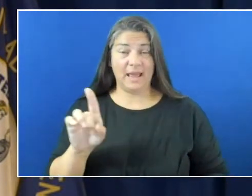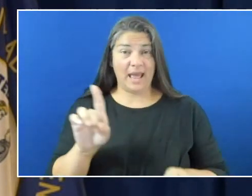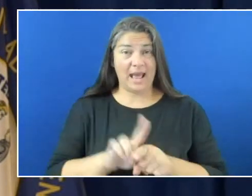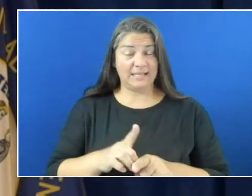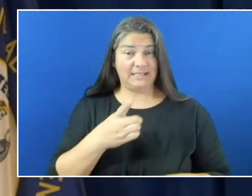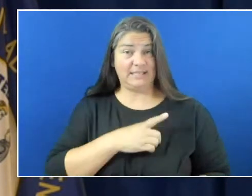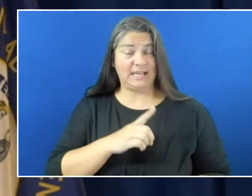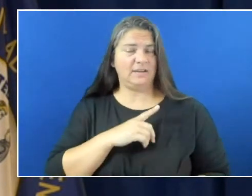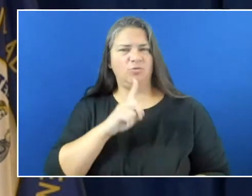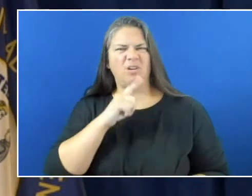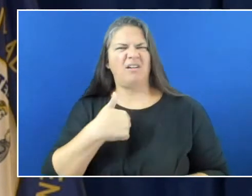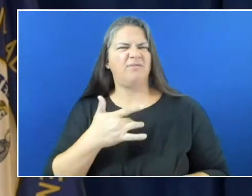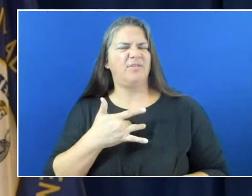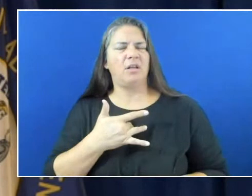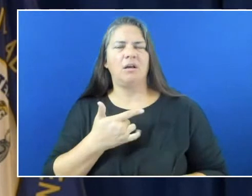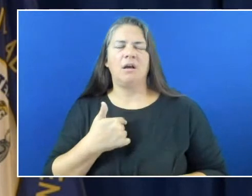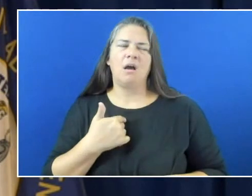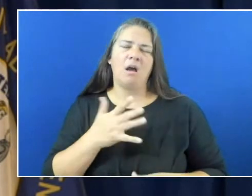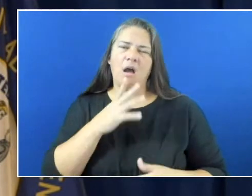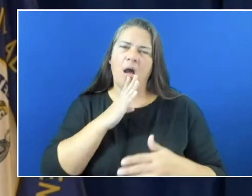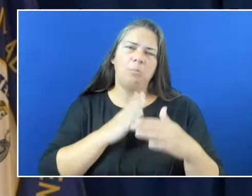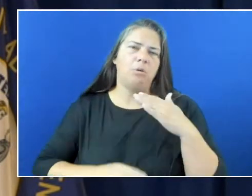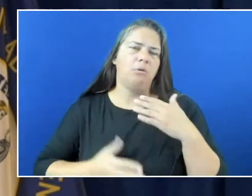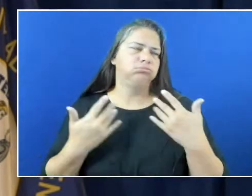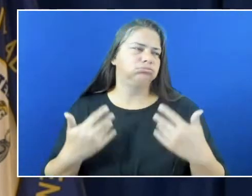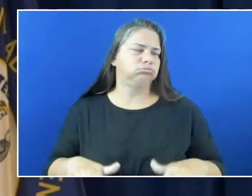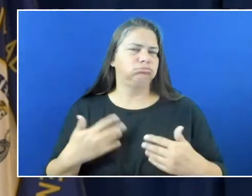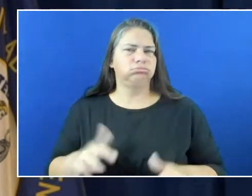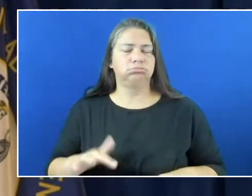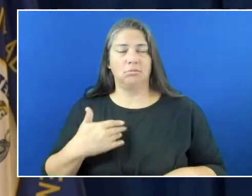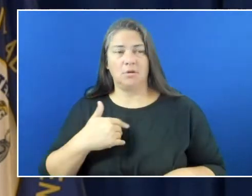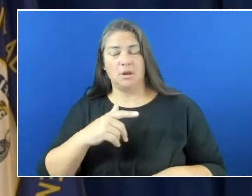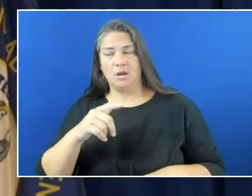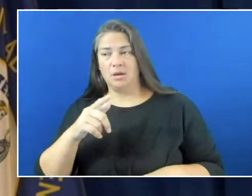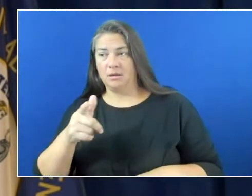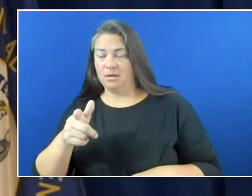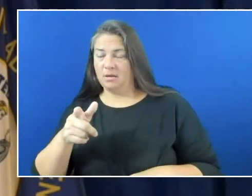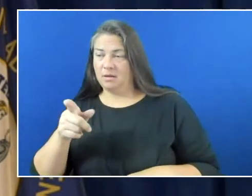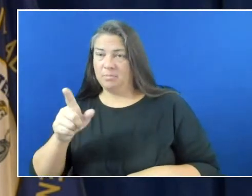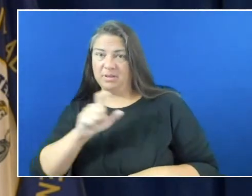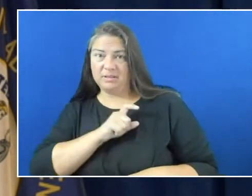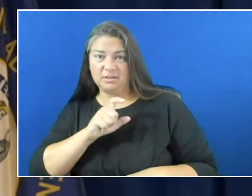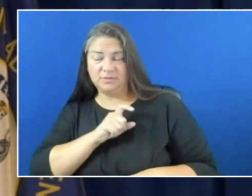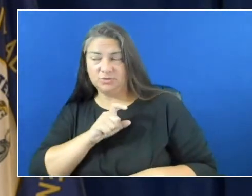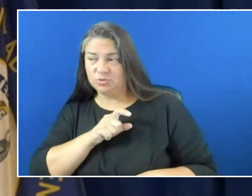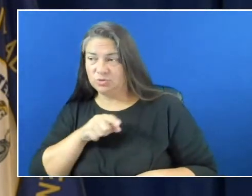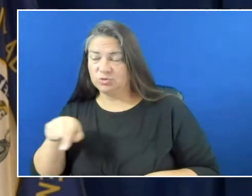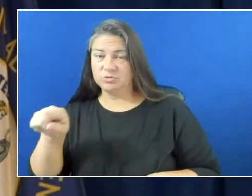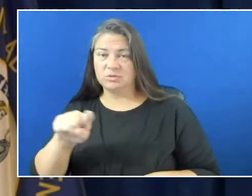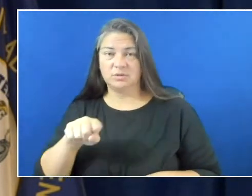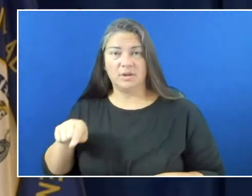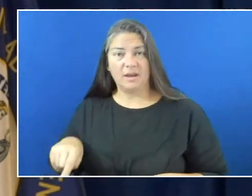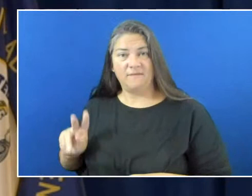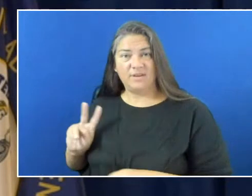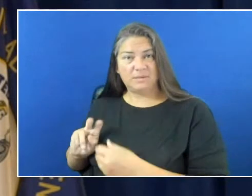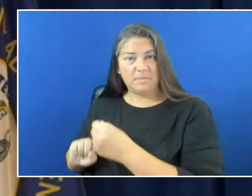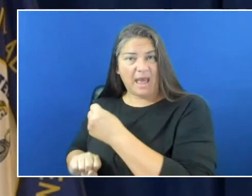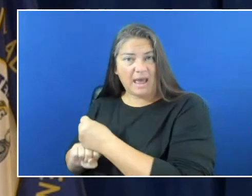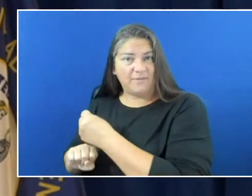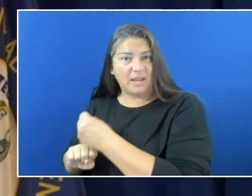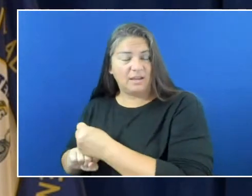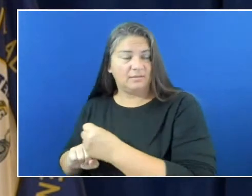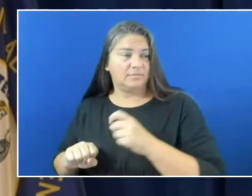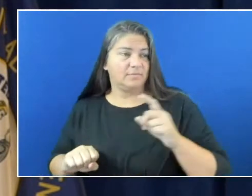humbled by the efforts of my law enforcement partners, our victims advocates, our intelligence